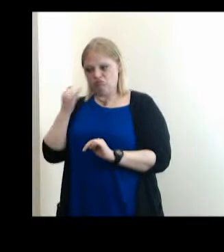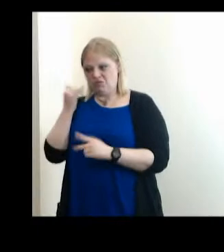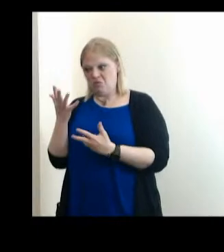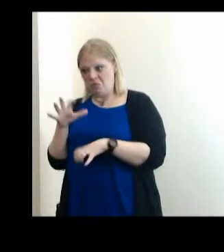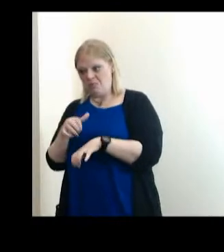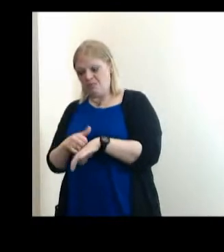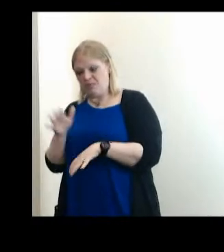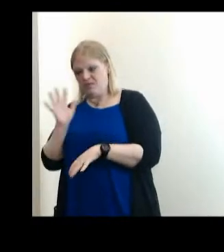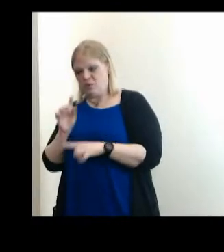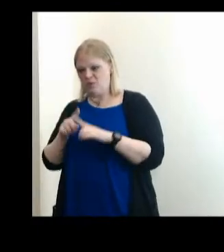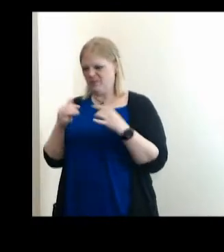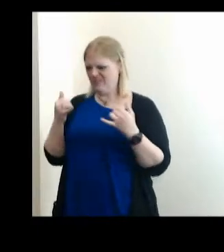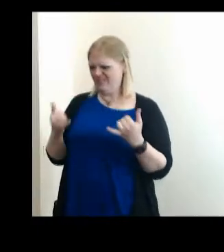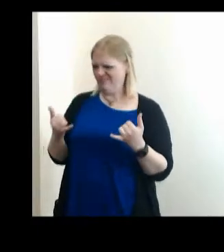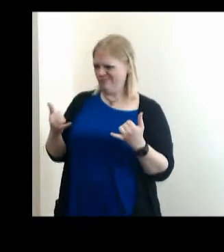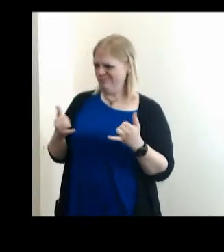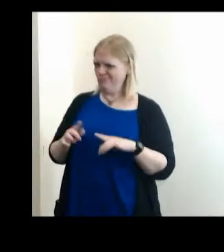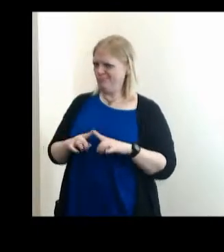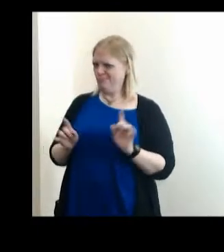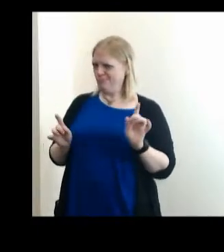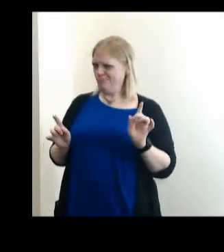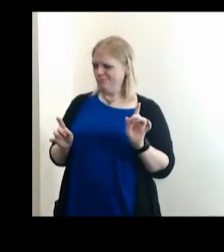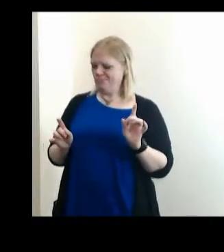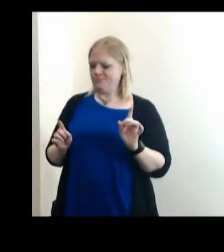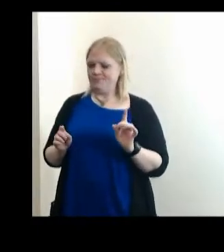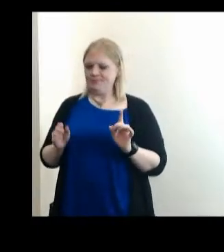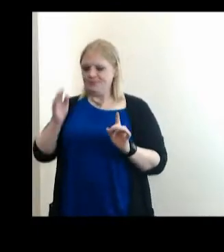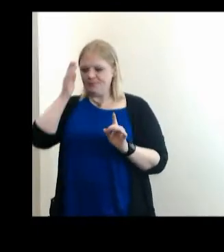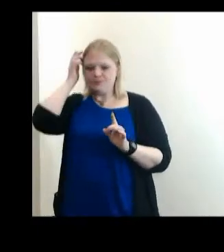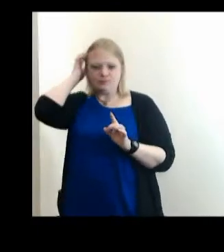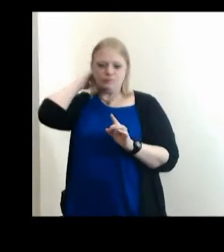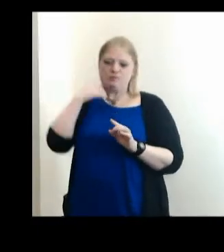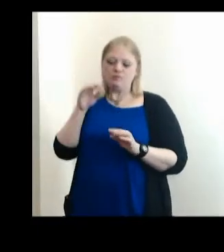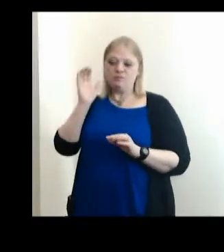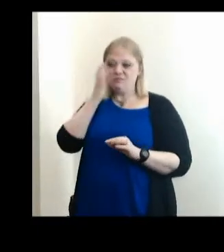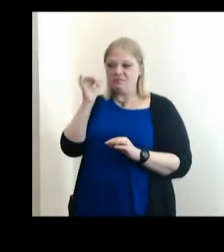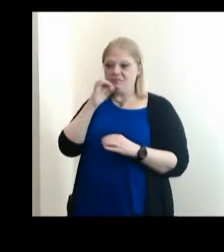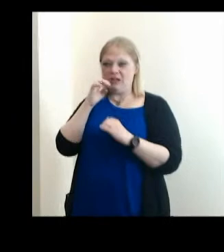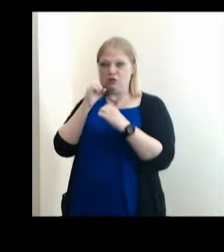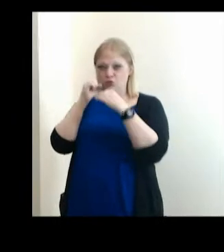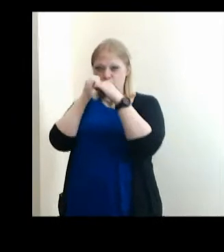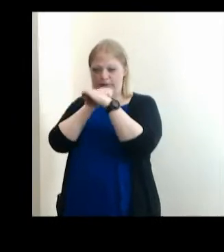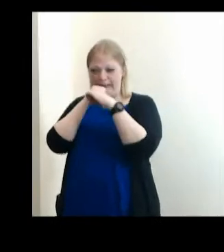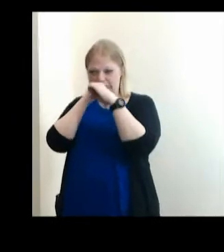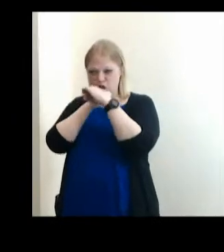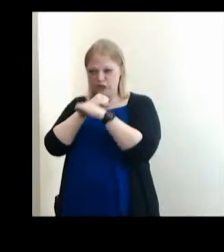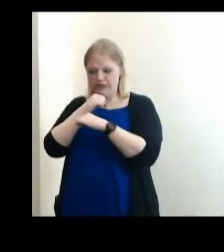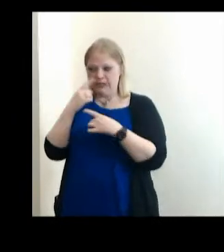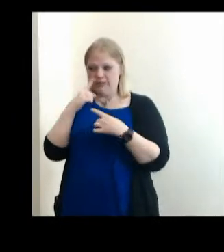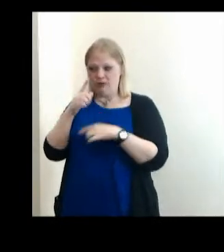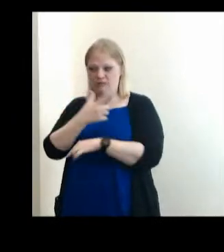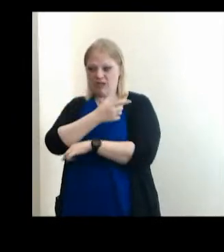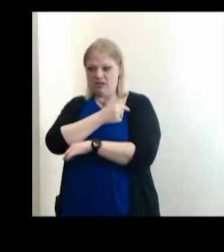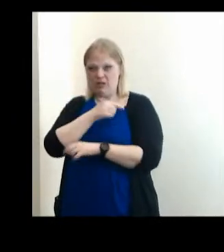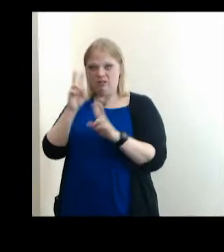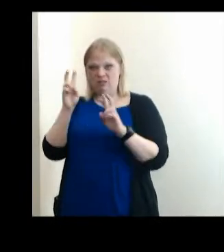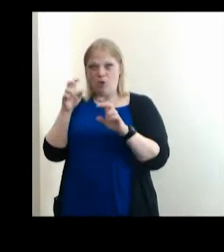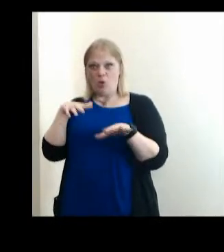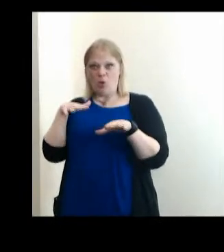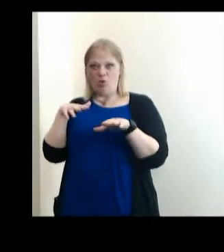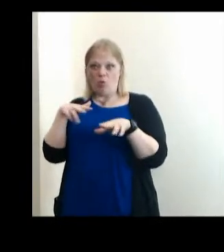that have it, it seems like one of the strategies to get people vaccinated is now walk-in